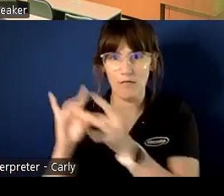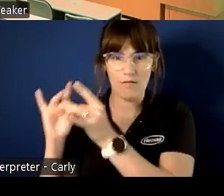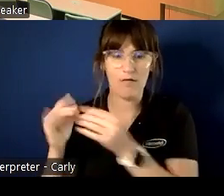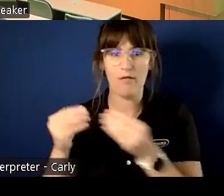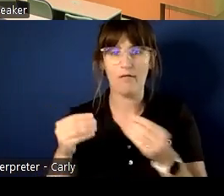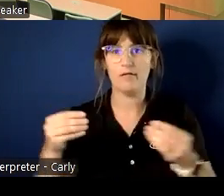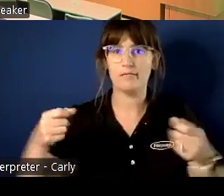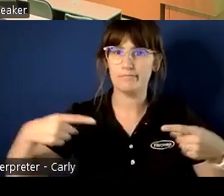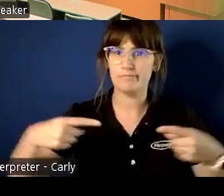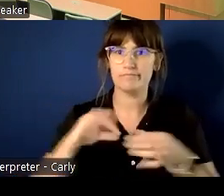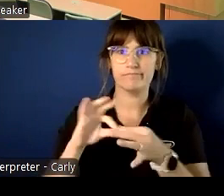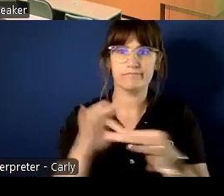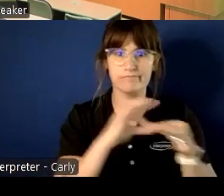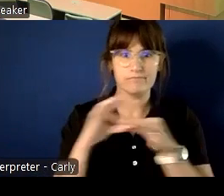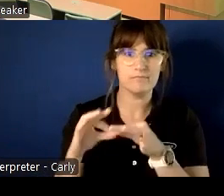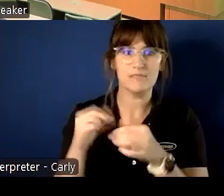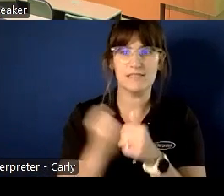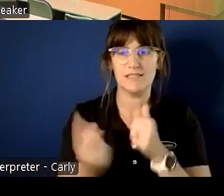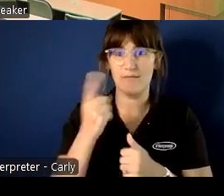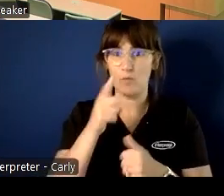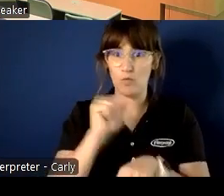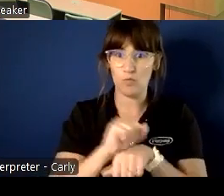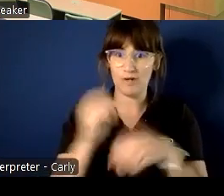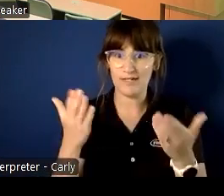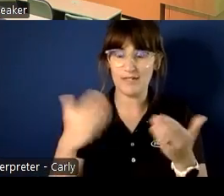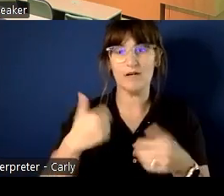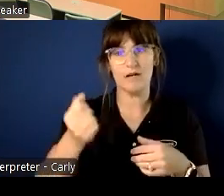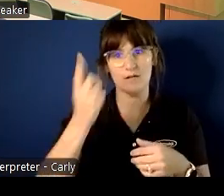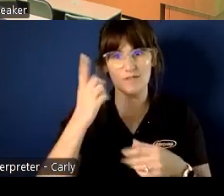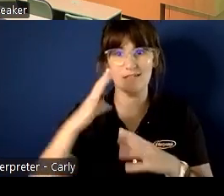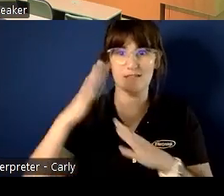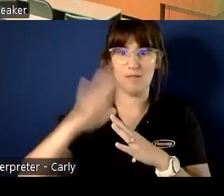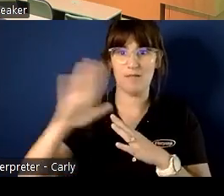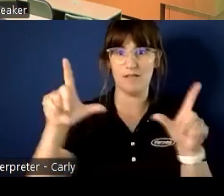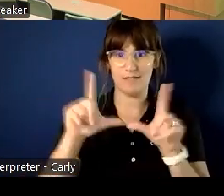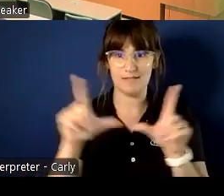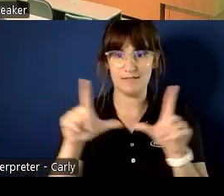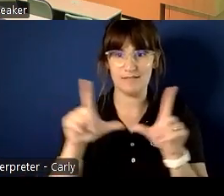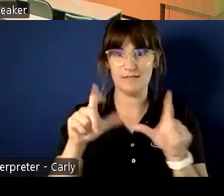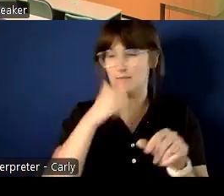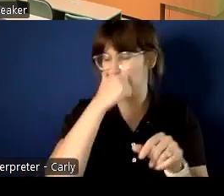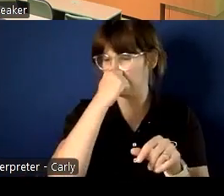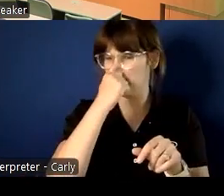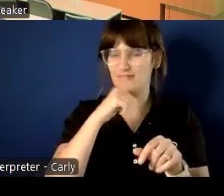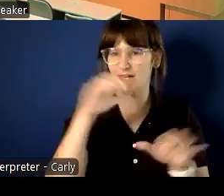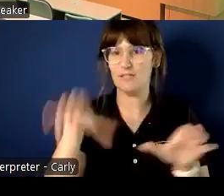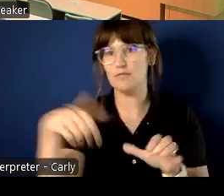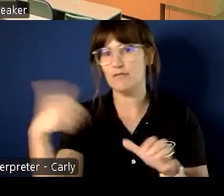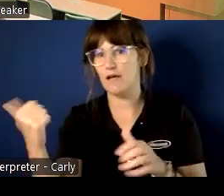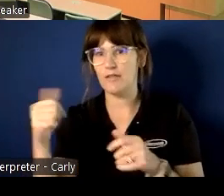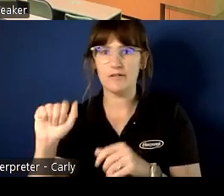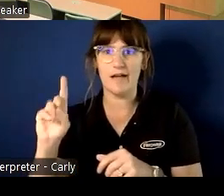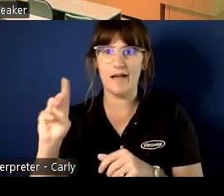that so everyone who is working here is working at the top of their license, right? Not doing all this, menial like administrative